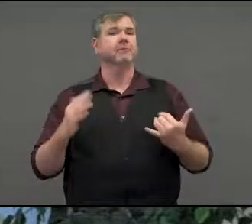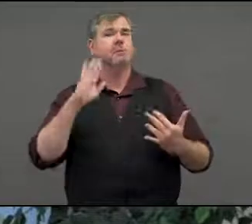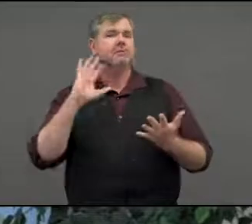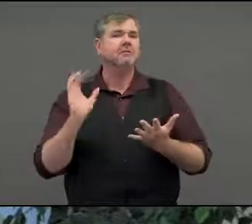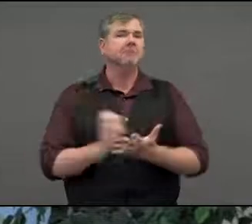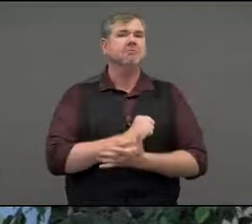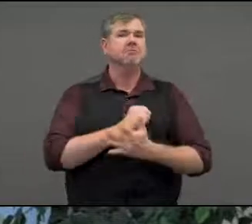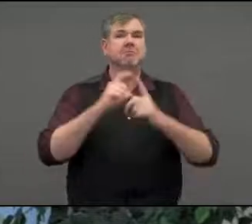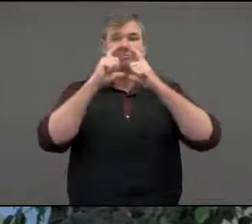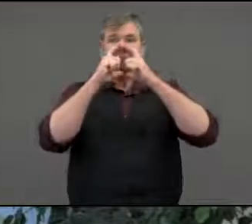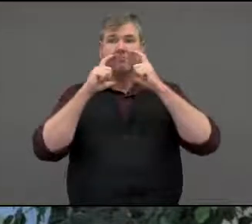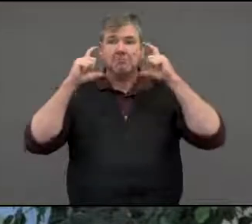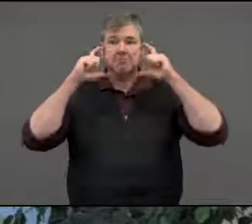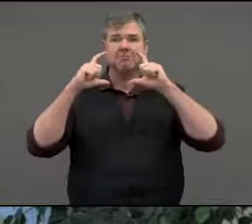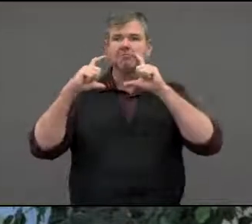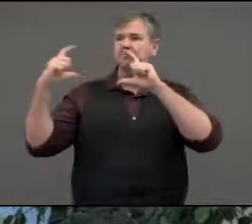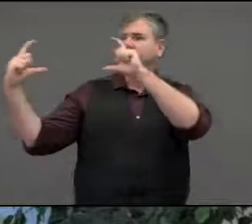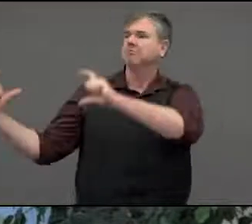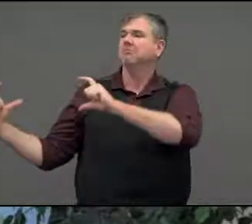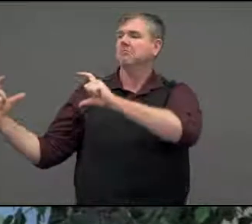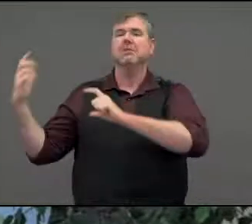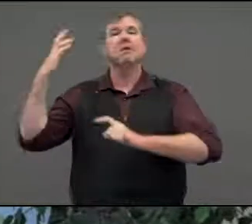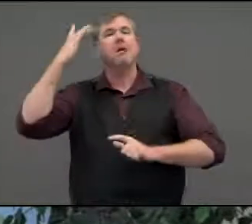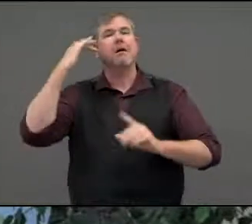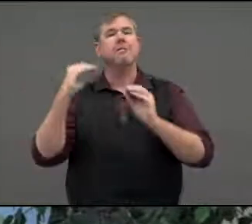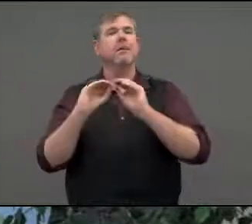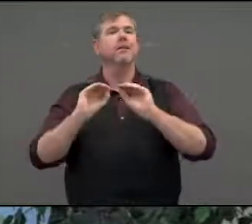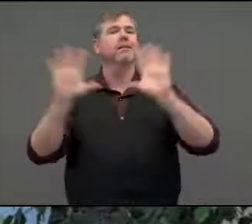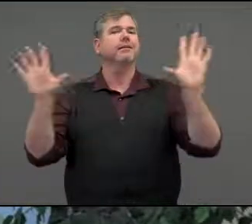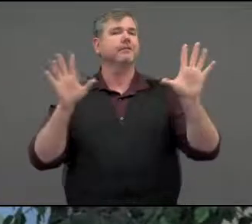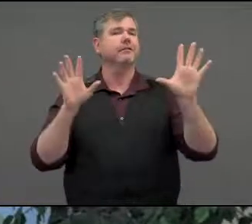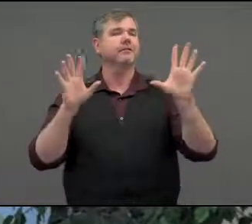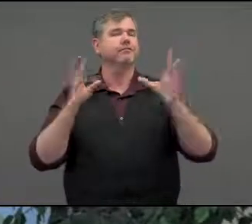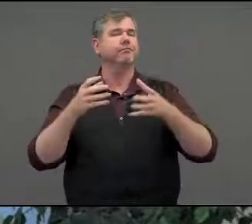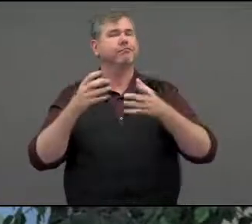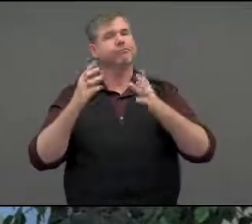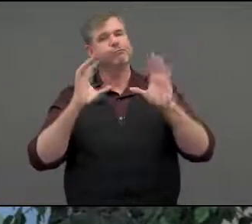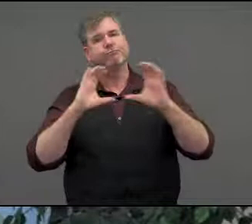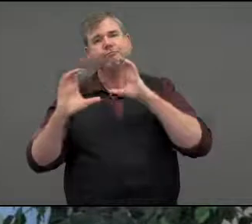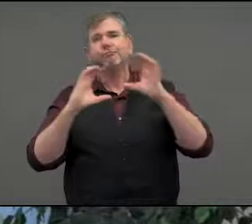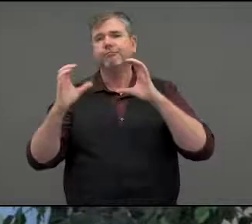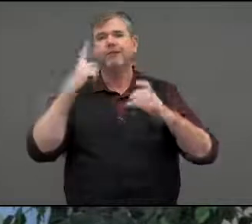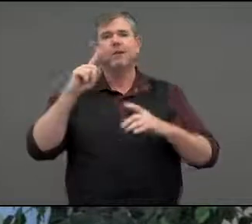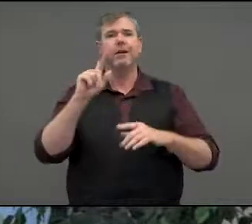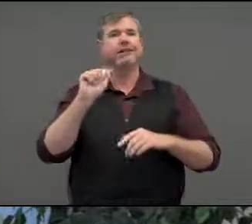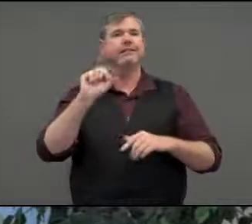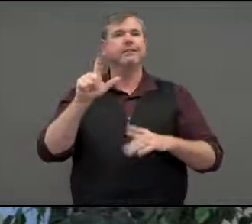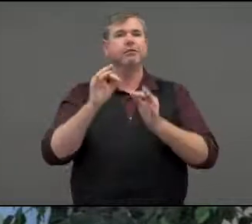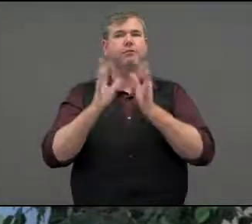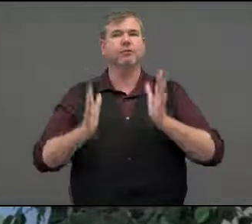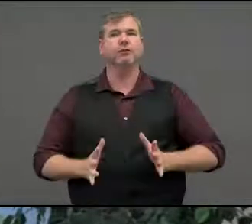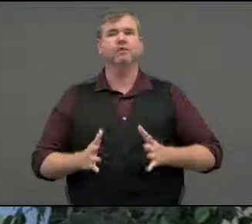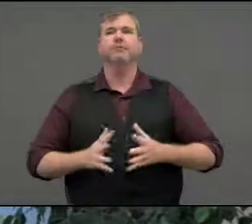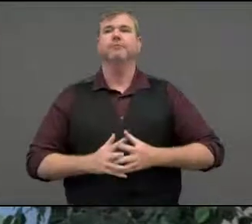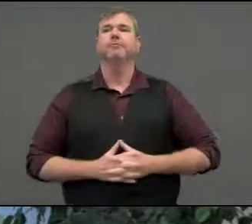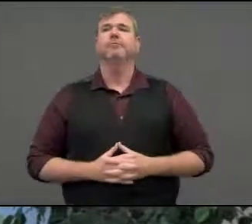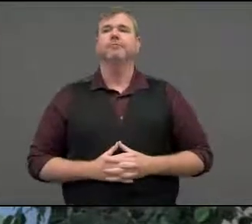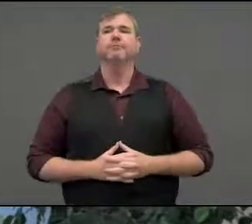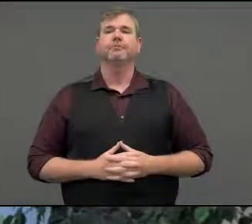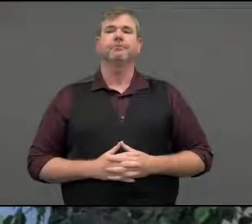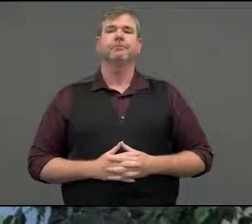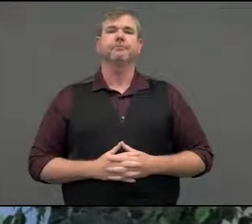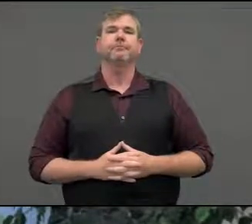American Sign Language interpreters can understand us and all the information that we're sharing with you today. Just a quick update before